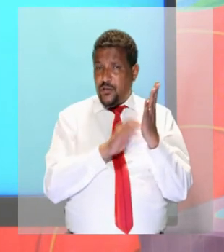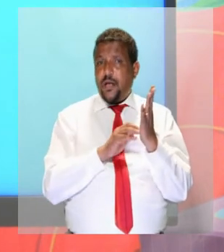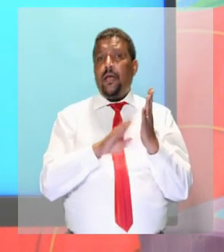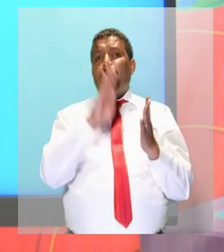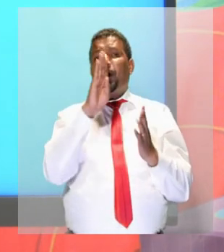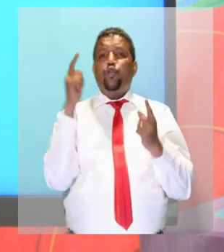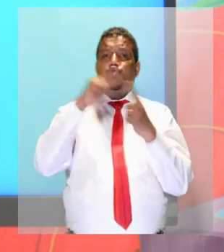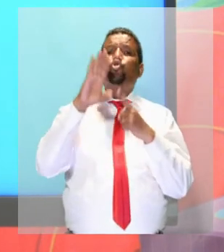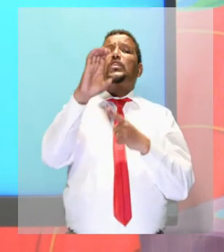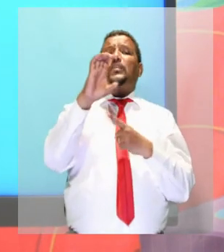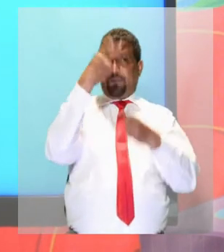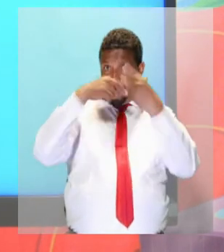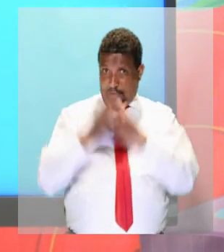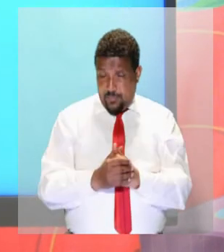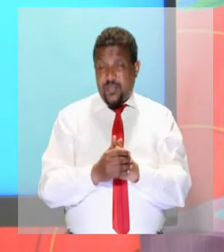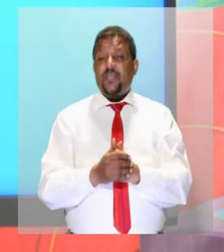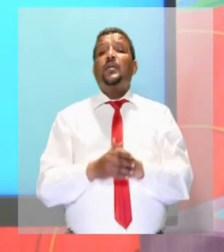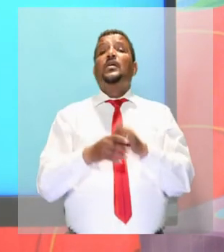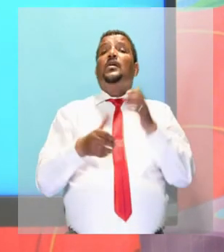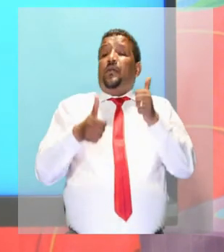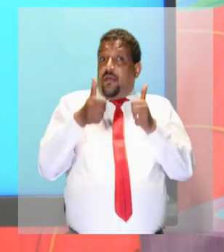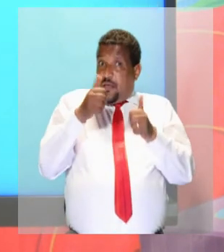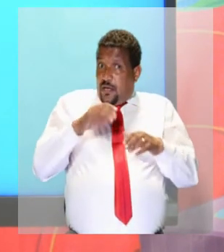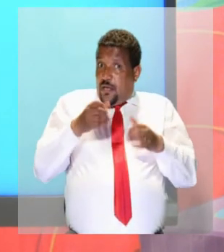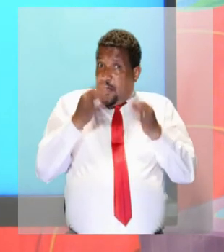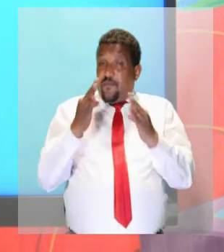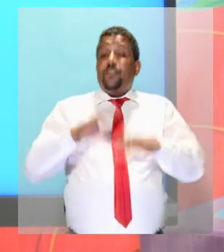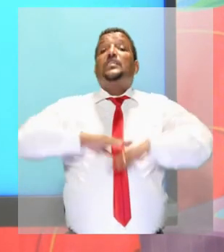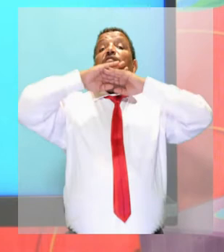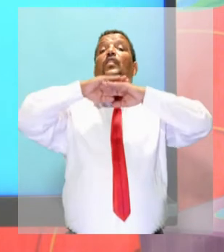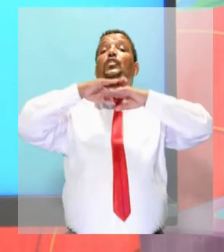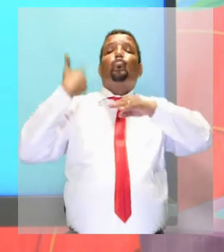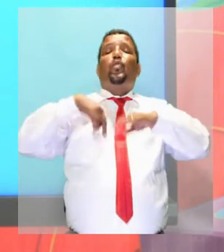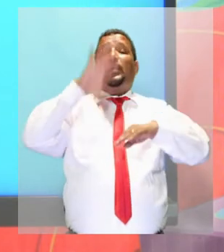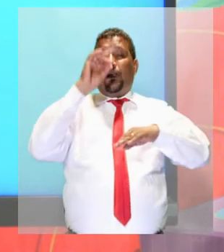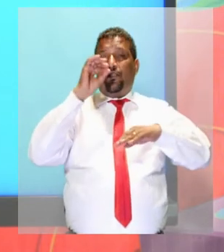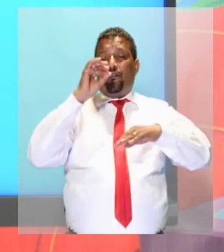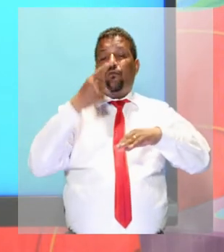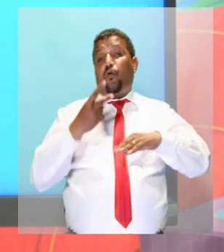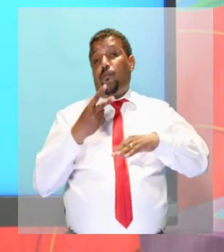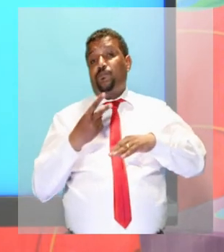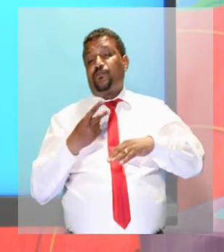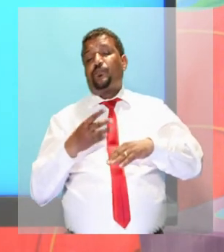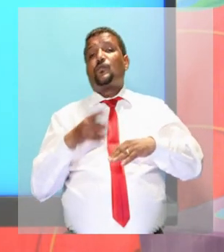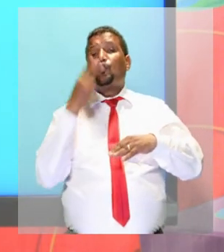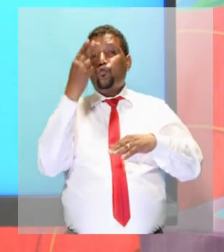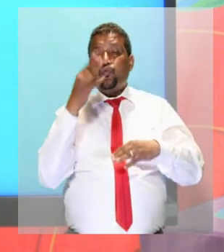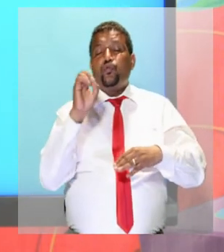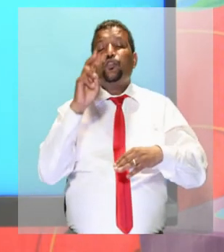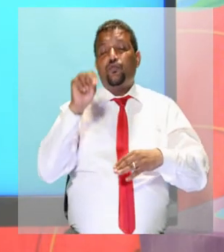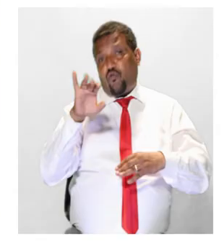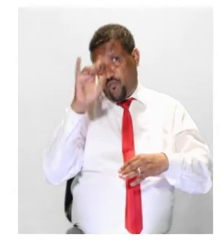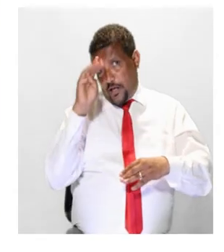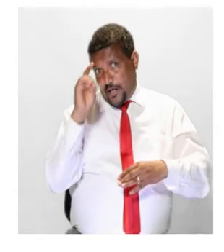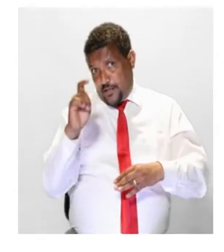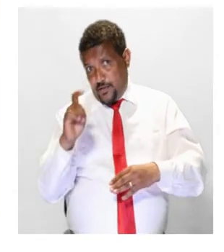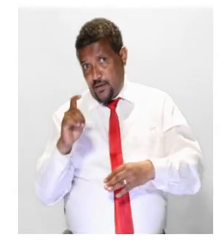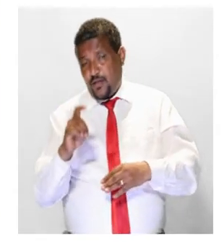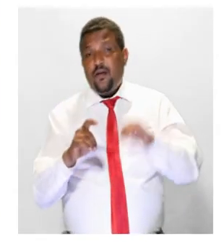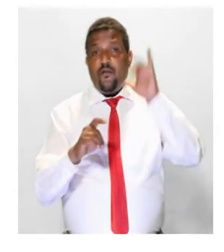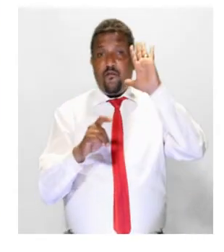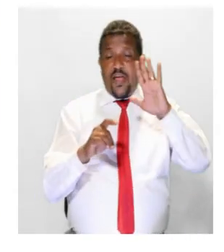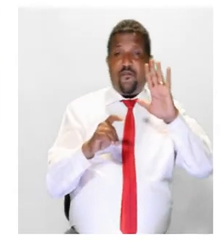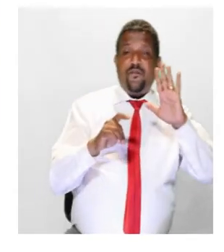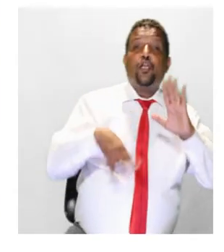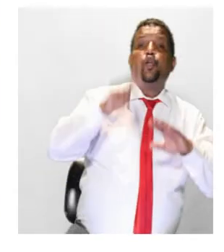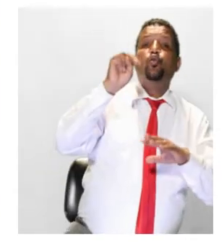C, if the satisfaction that we get from 2 units of x and 5 units of y is equal to that of 3 units of x and 3